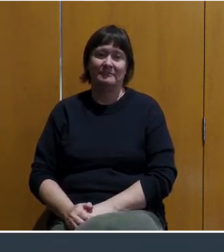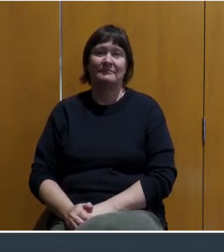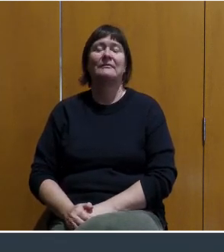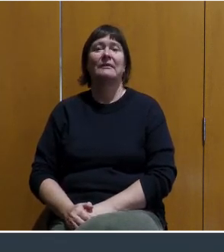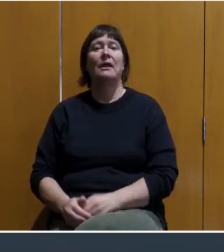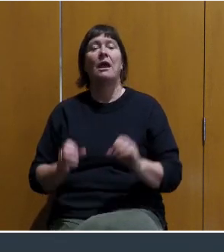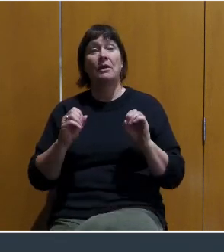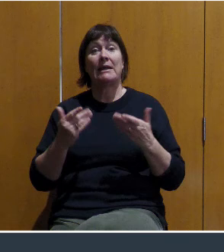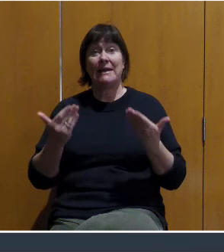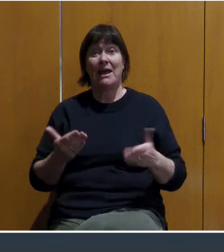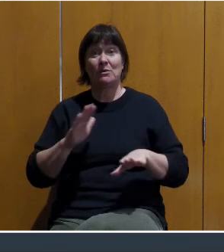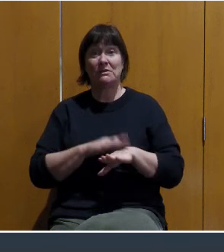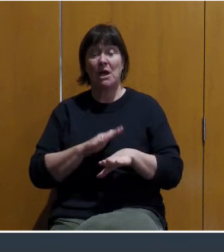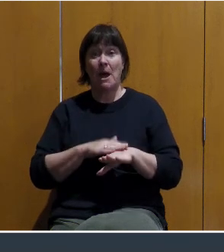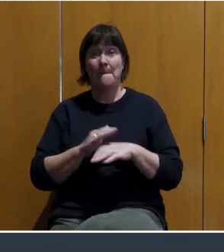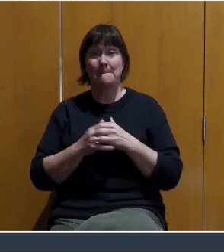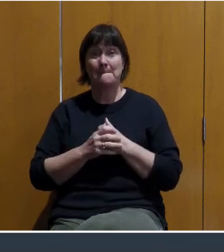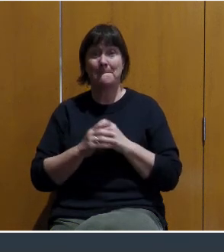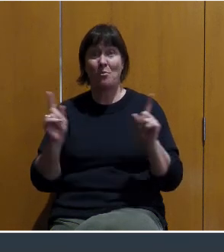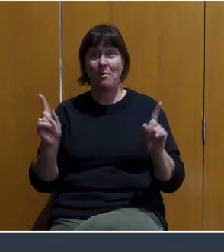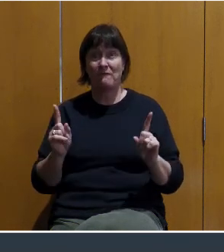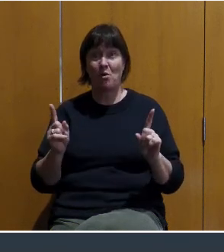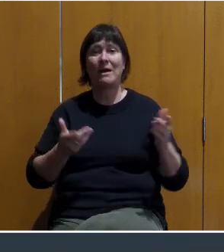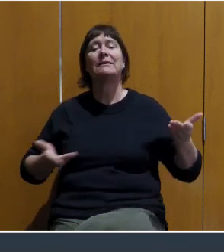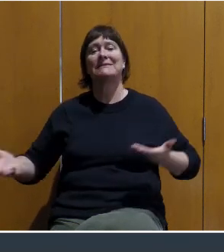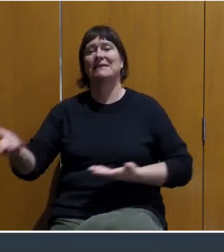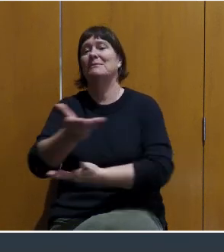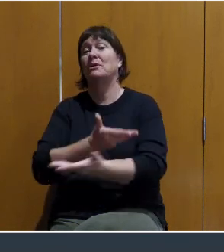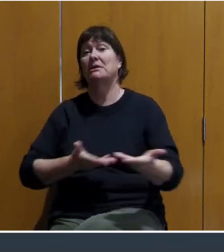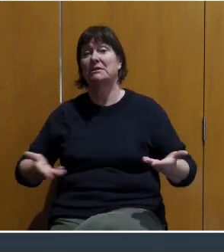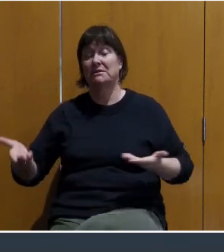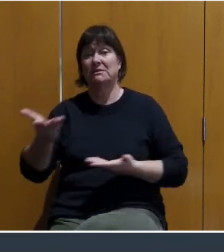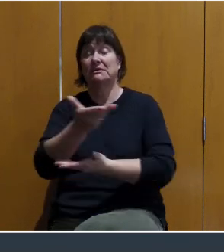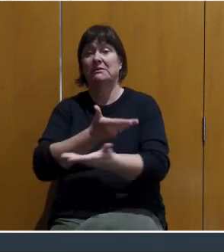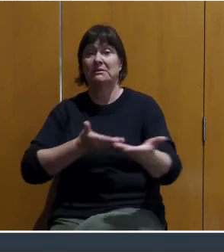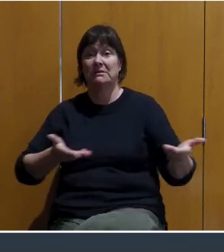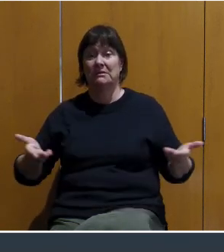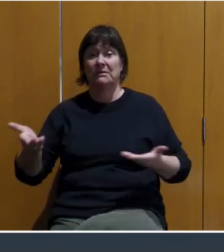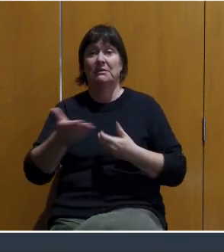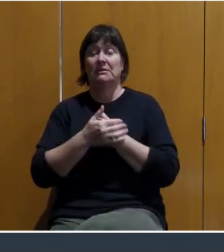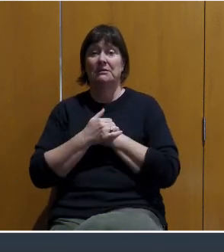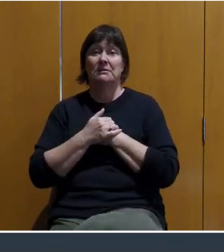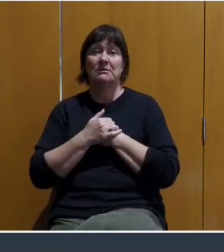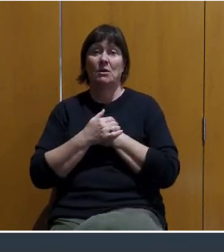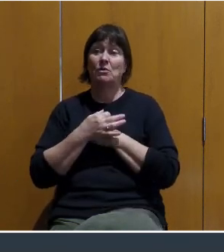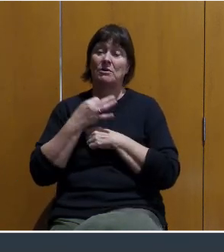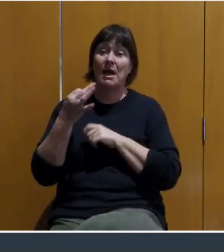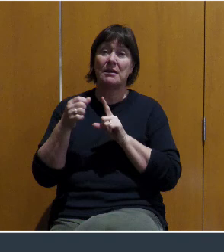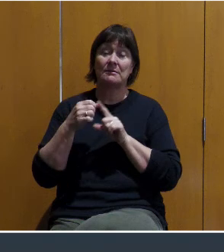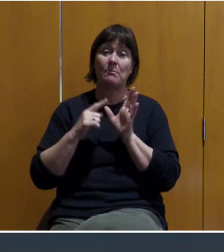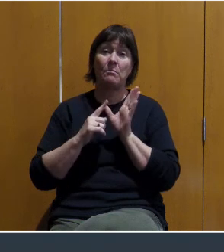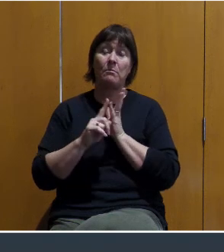Okay, so now time to go into deliberations, and I would invite Paulina